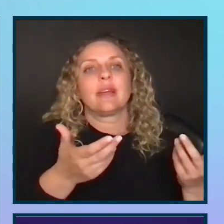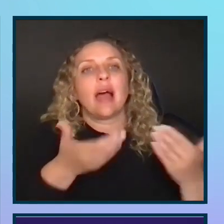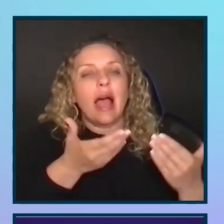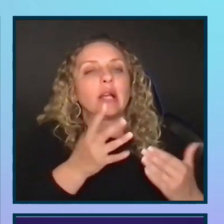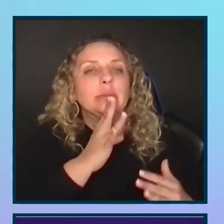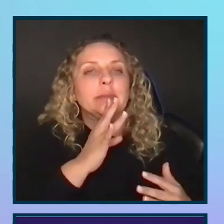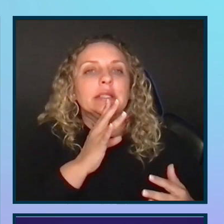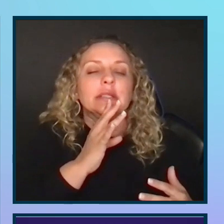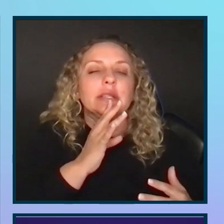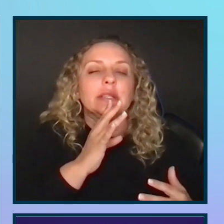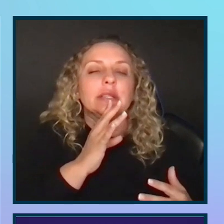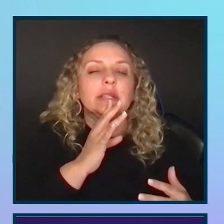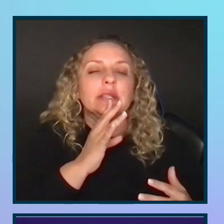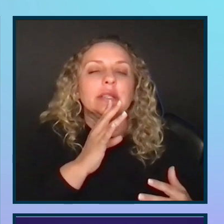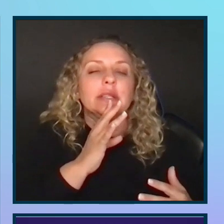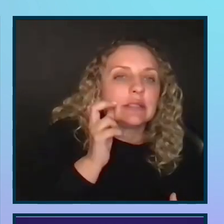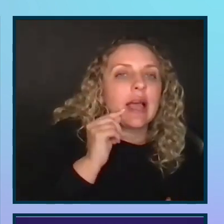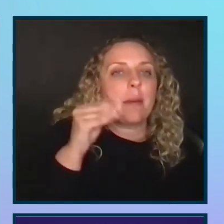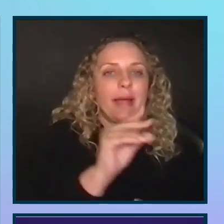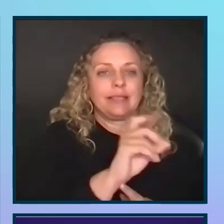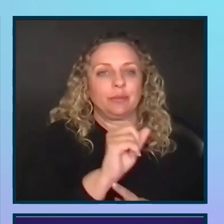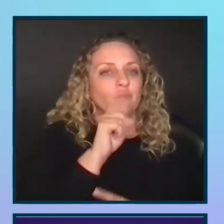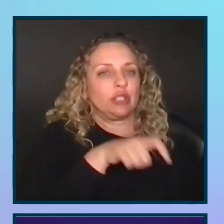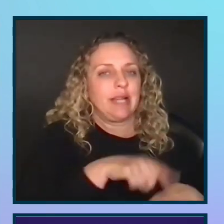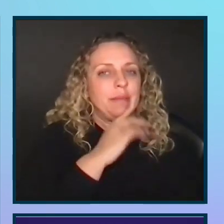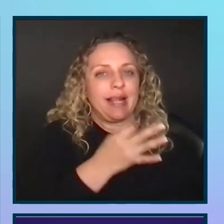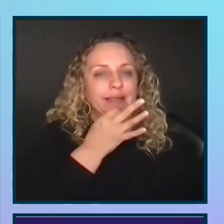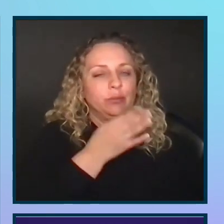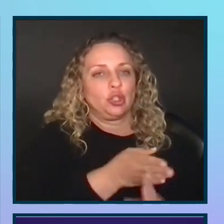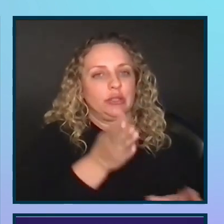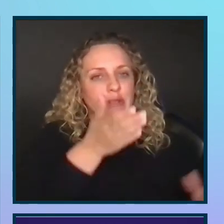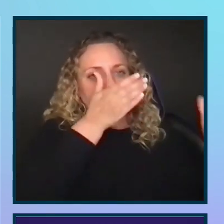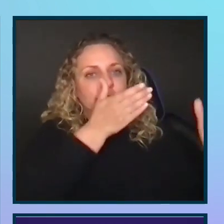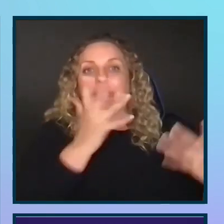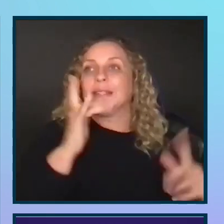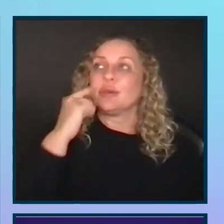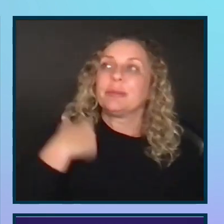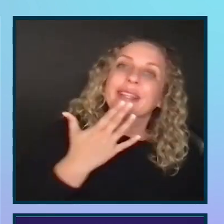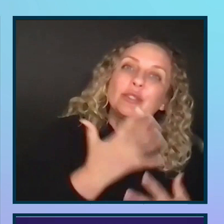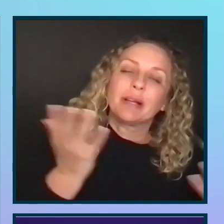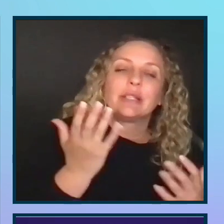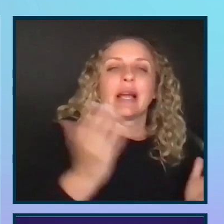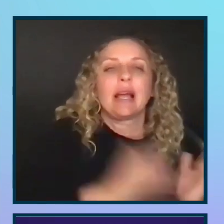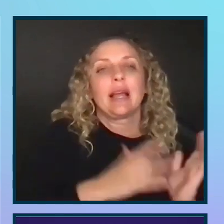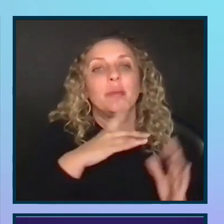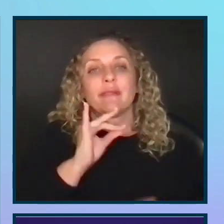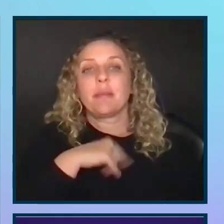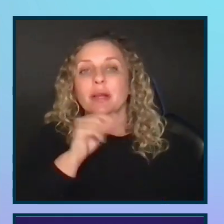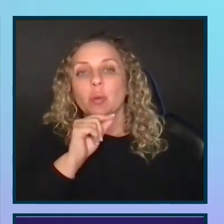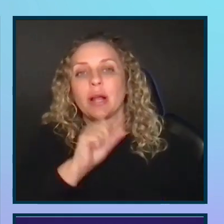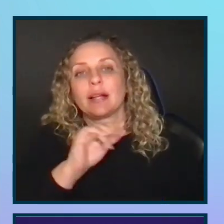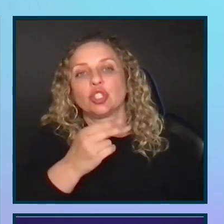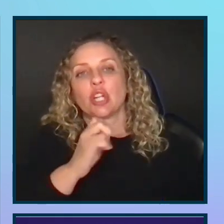pay disabled people for their time and expertise. That's it for me. Thank you so much. Again, you can find me on Twitter at Shell